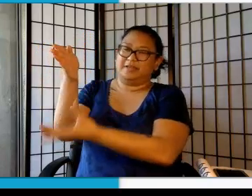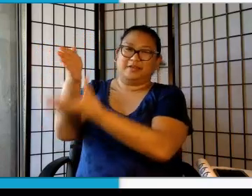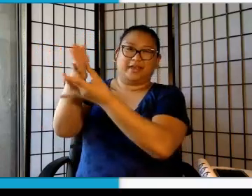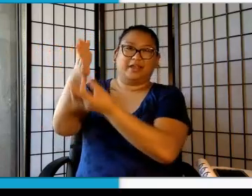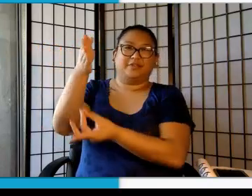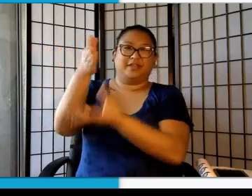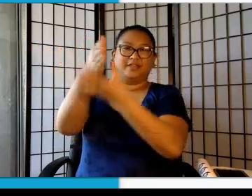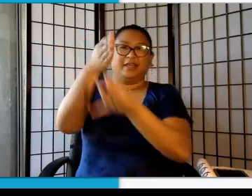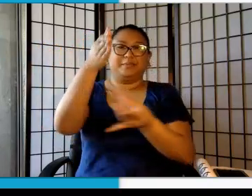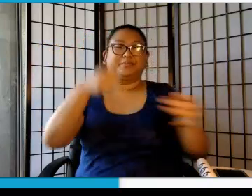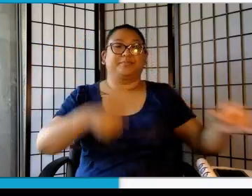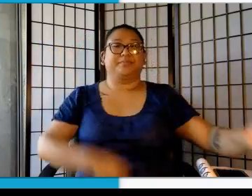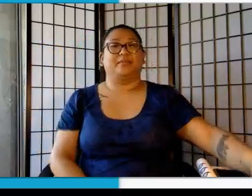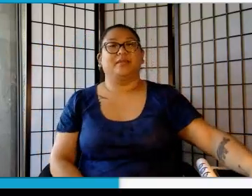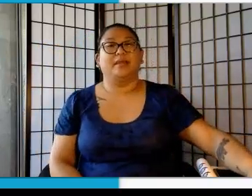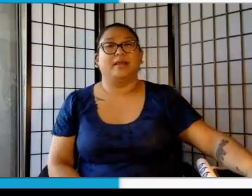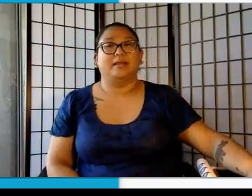this. Okay, greasy.